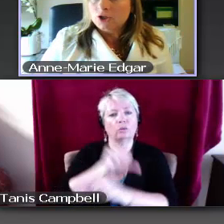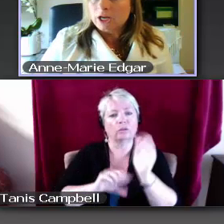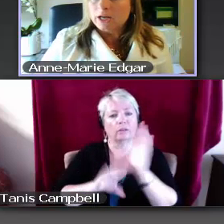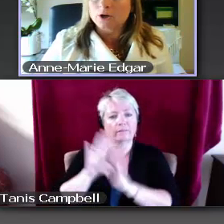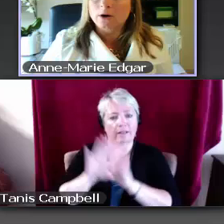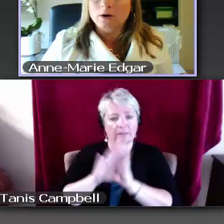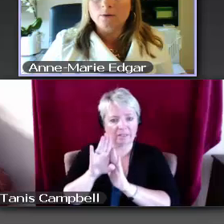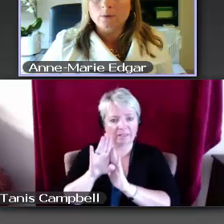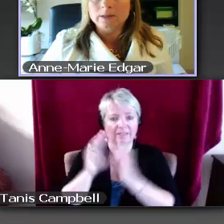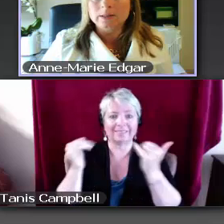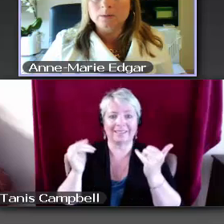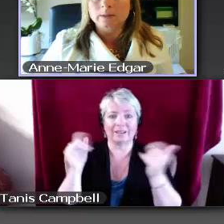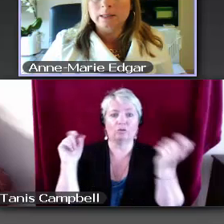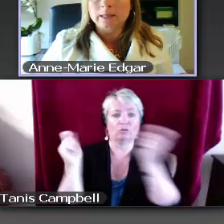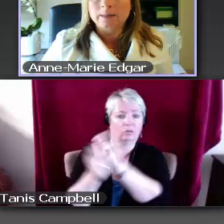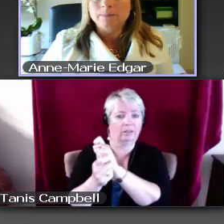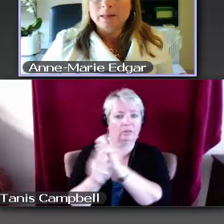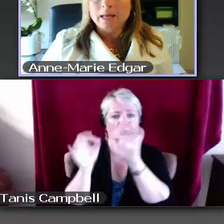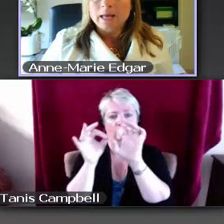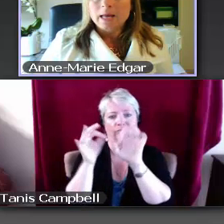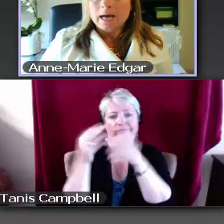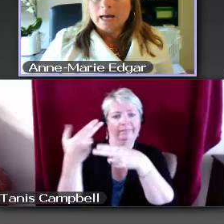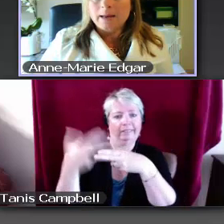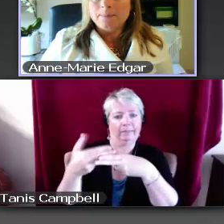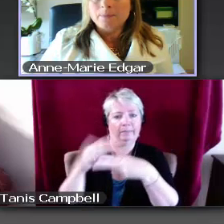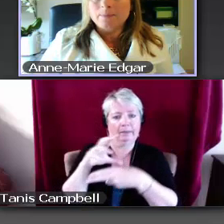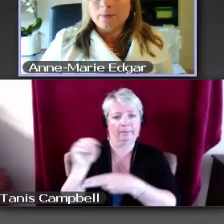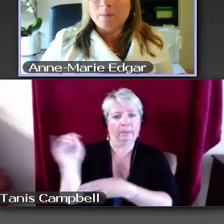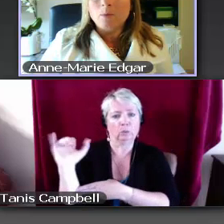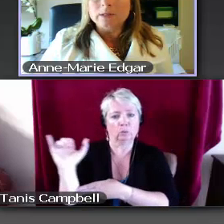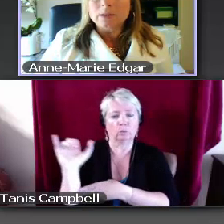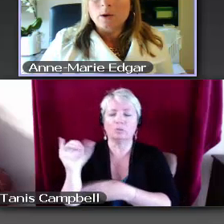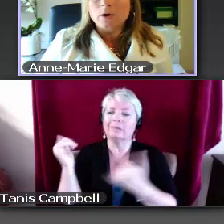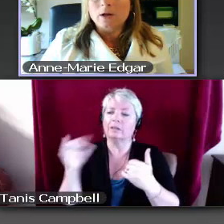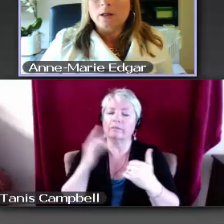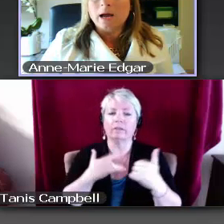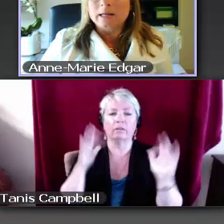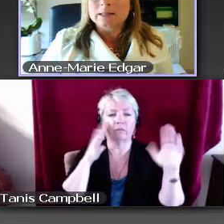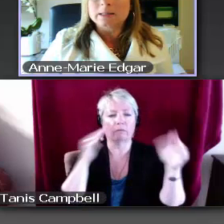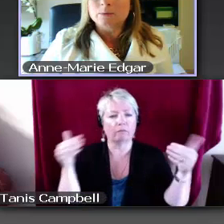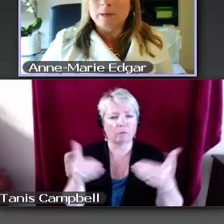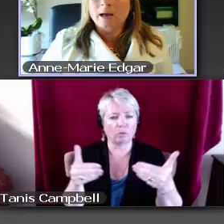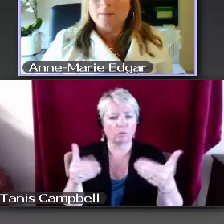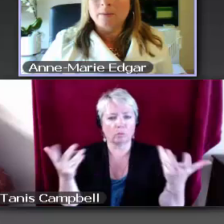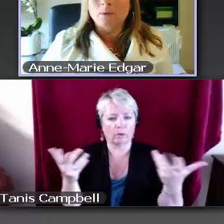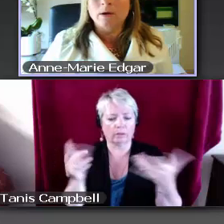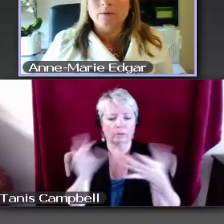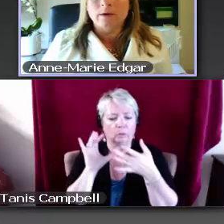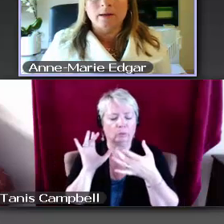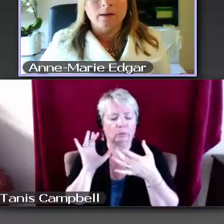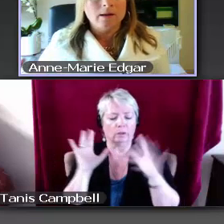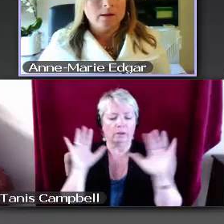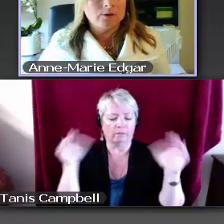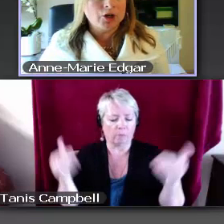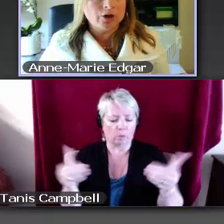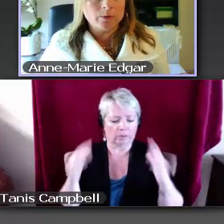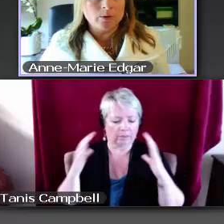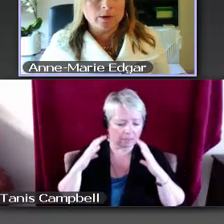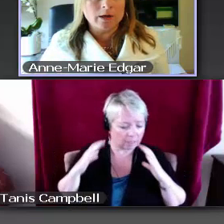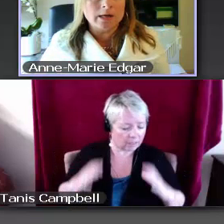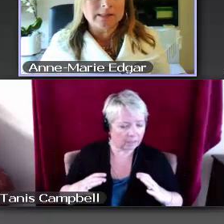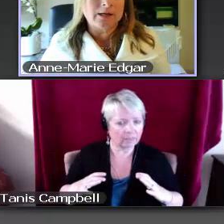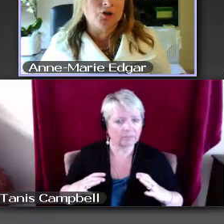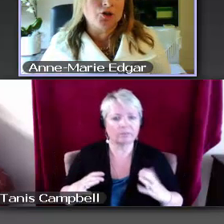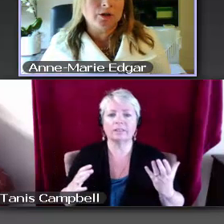made quite a change. Our focus is really more so on our clients. We're becoming more of a